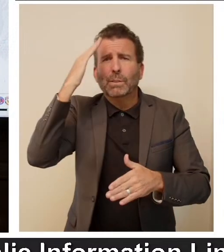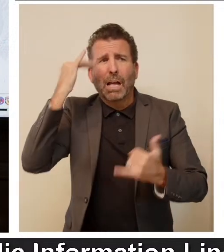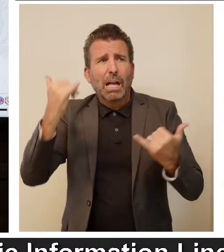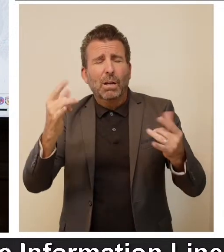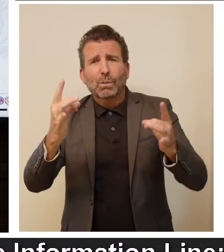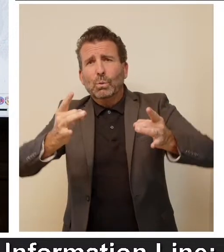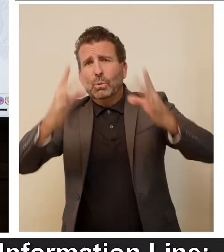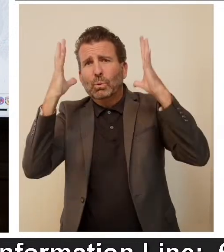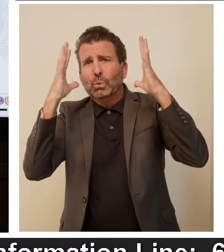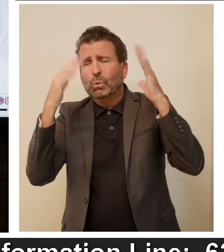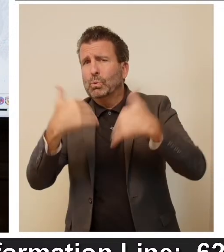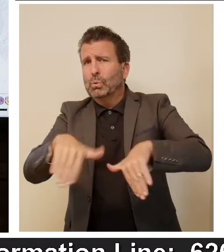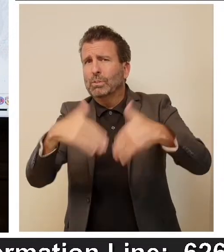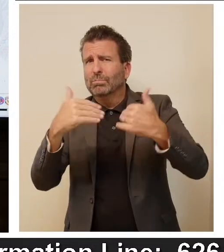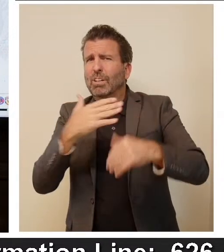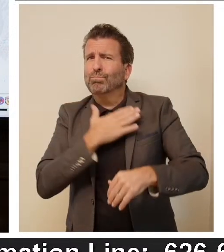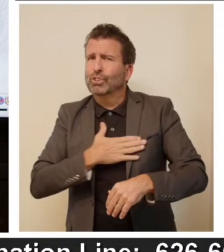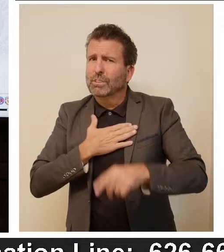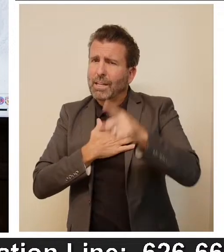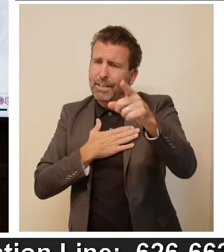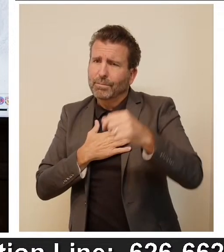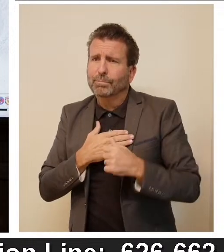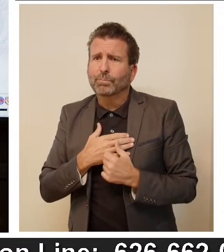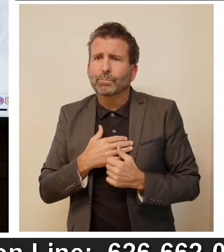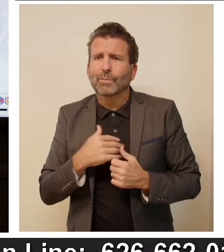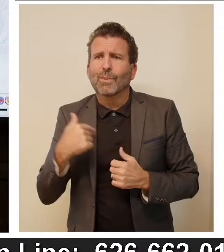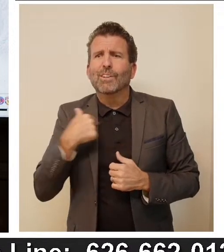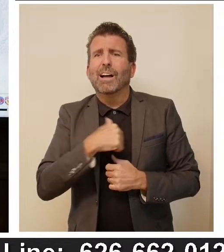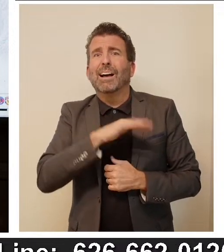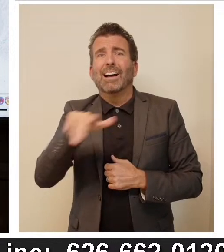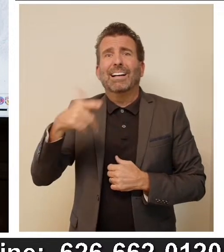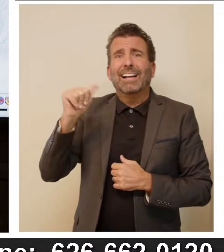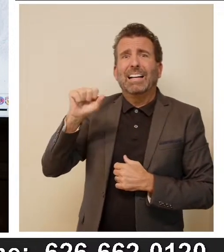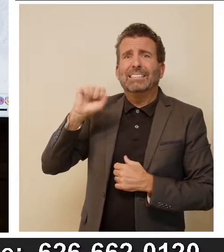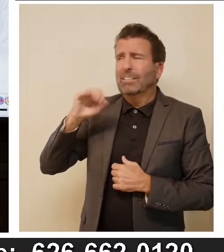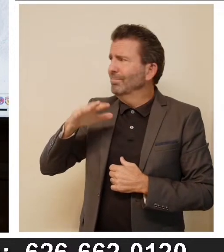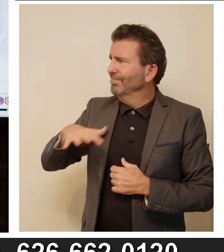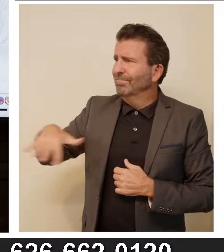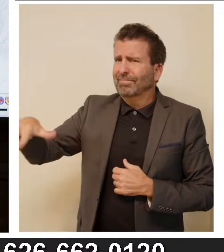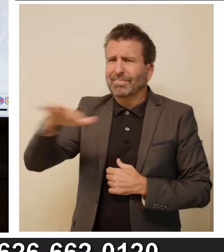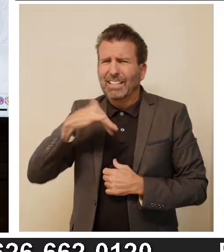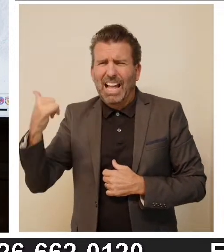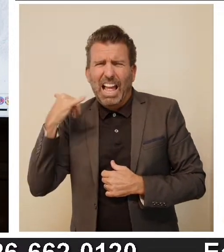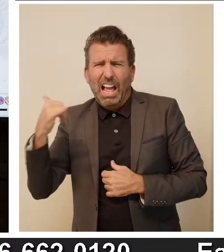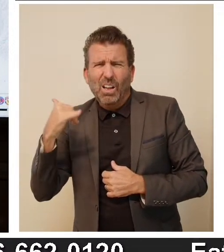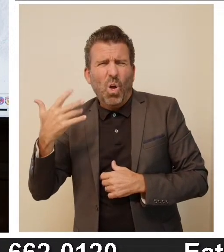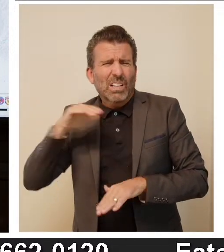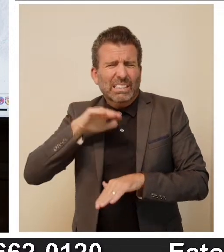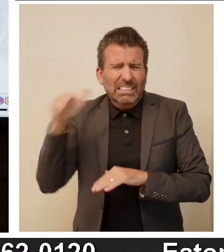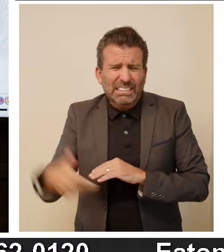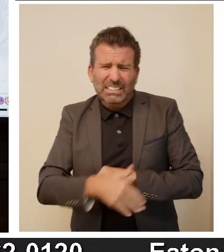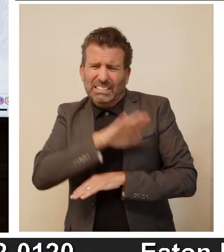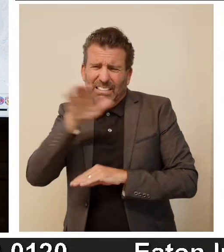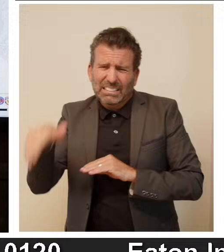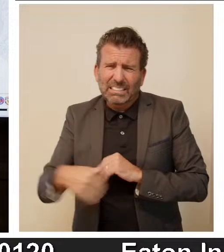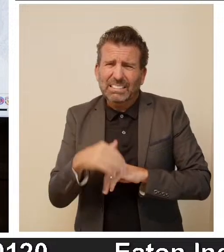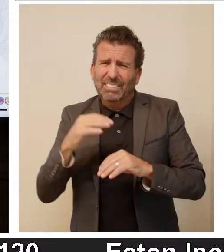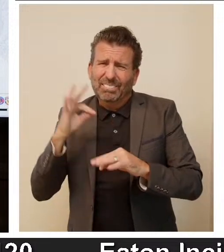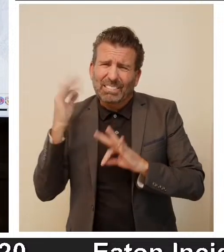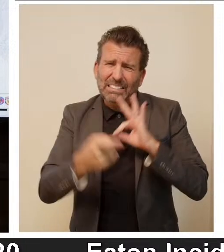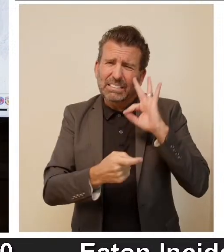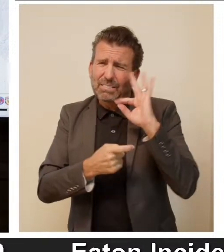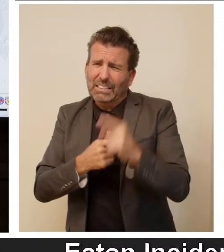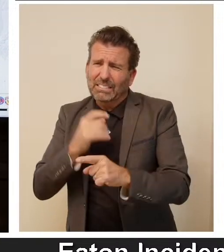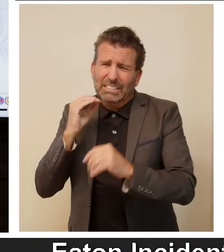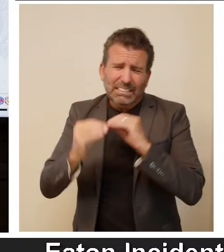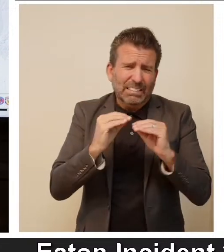crews are working around the clock to safely secure natural gas infrastructure, assess the impacts of the fire, make necessary